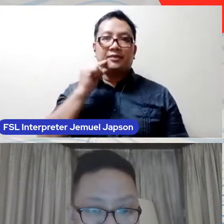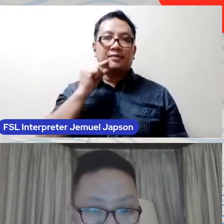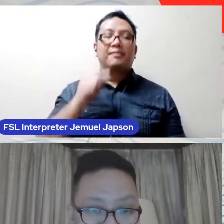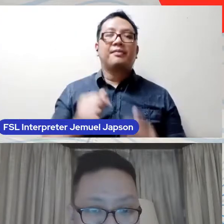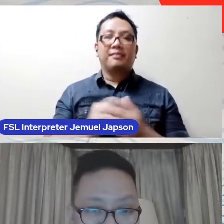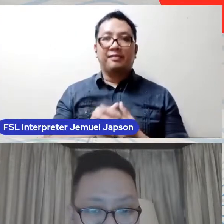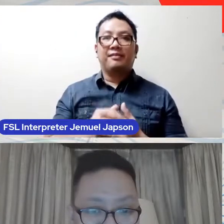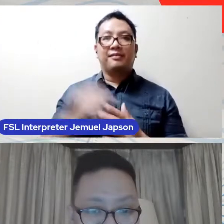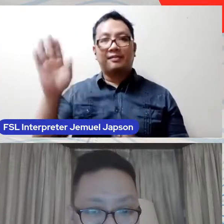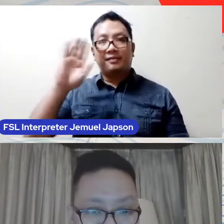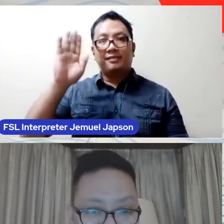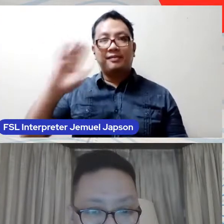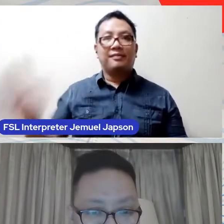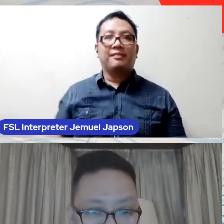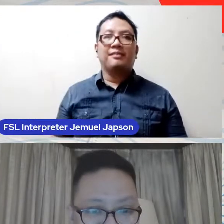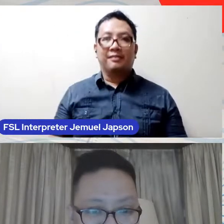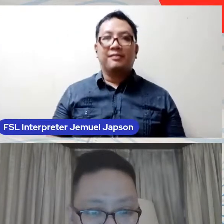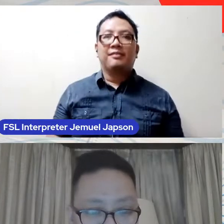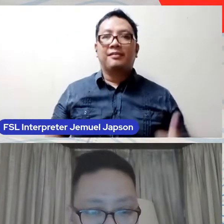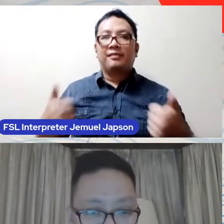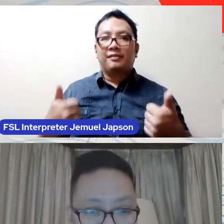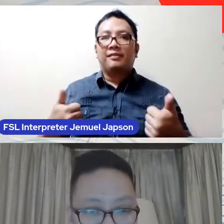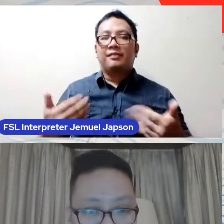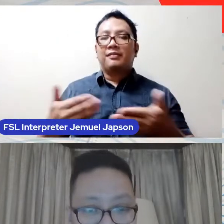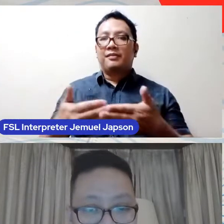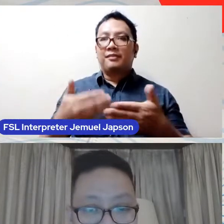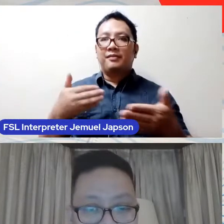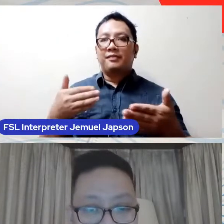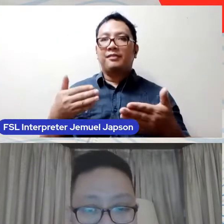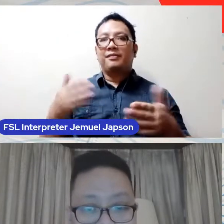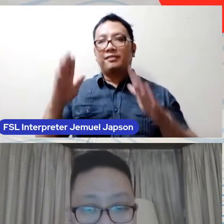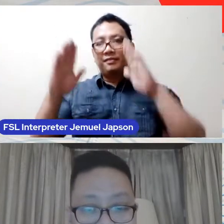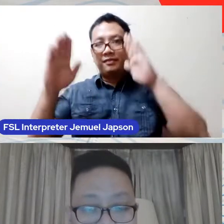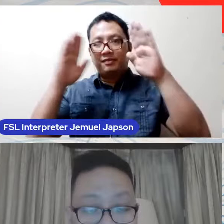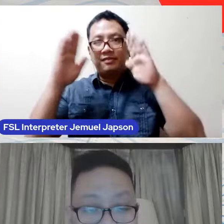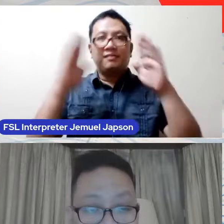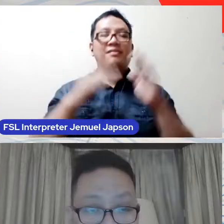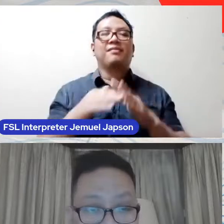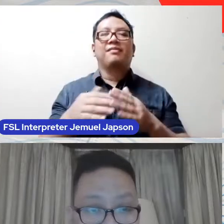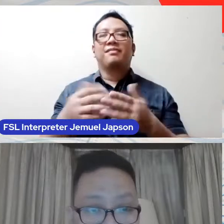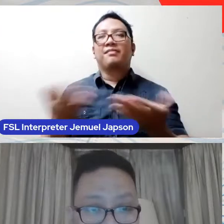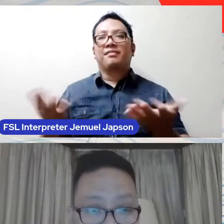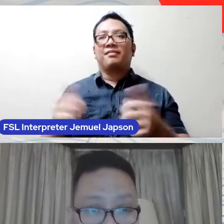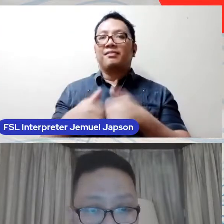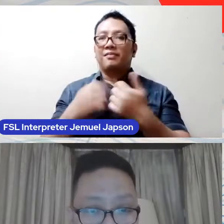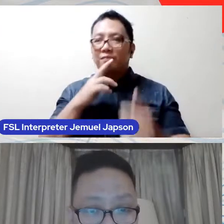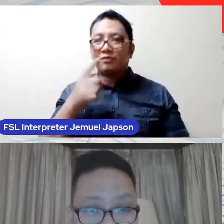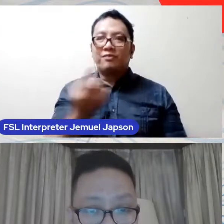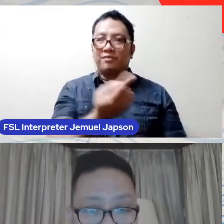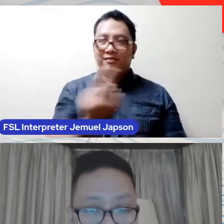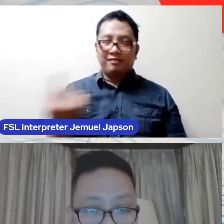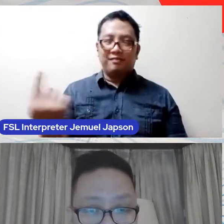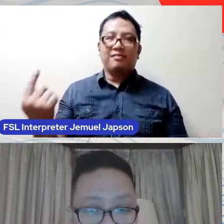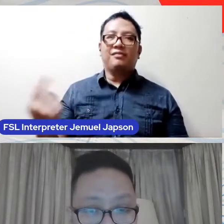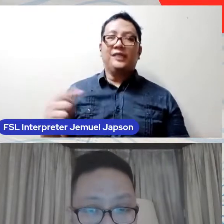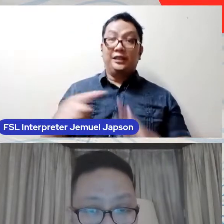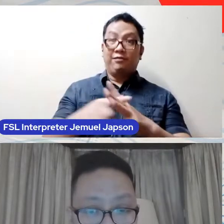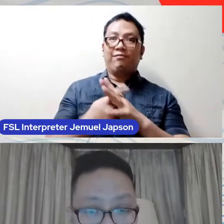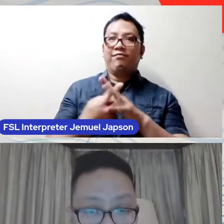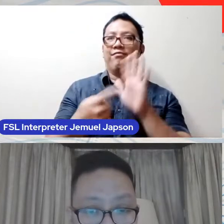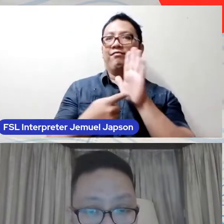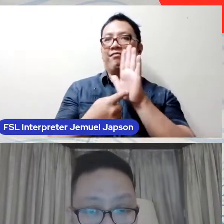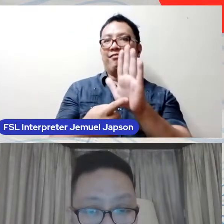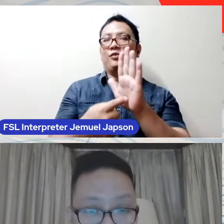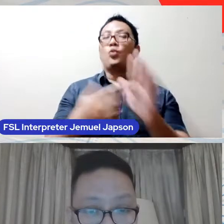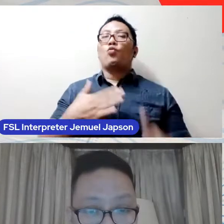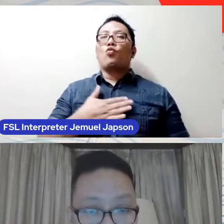Hello po. Okay. Bago po natin kamustahin sina Director James at si Atty Helen at simulan ng ating show, we would just